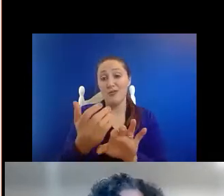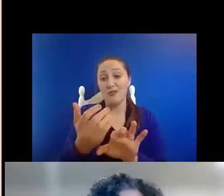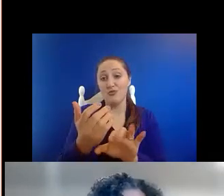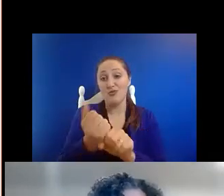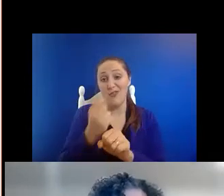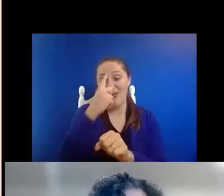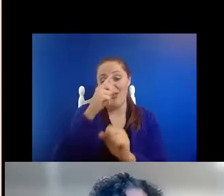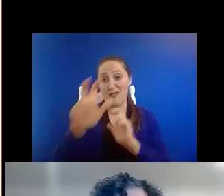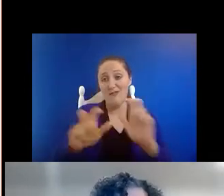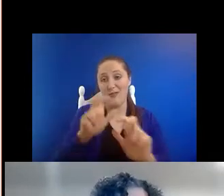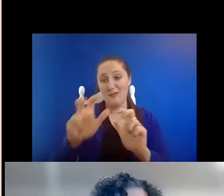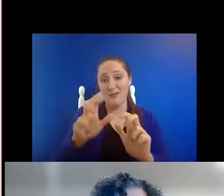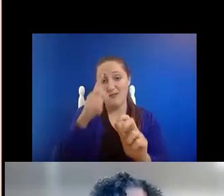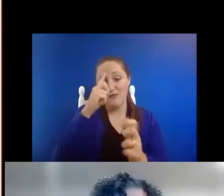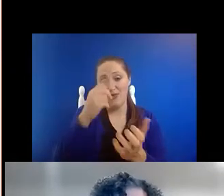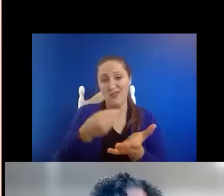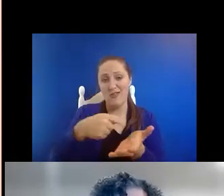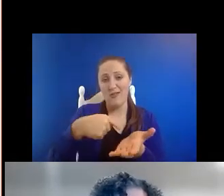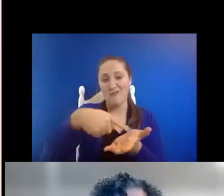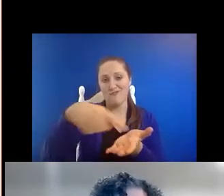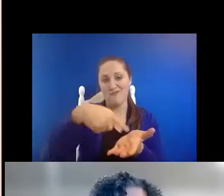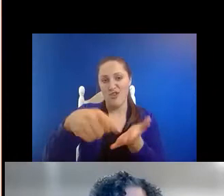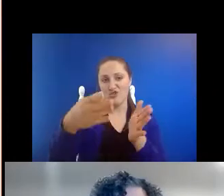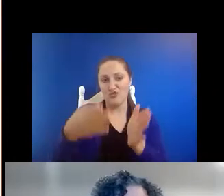Next slide.